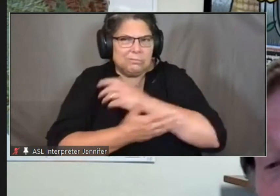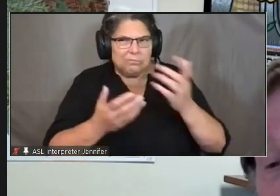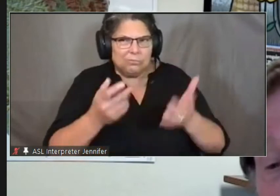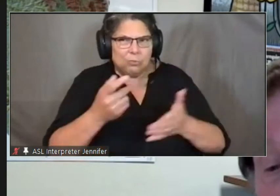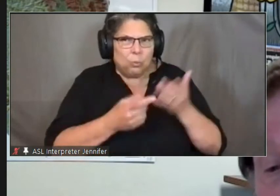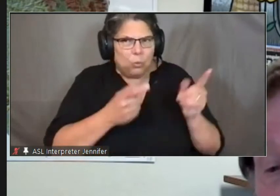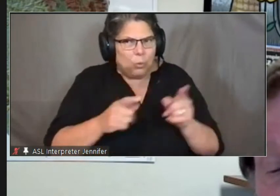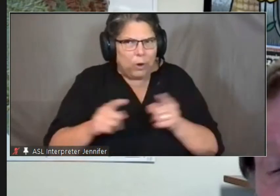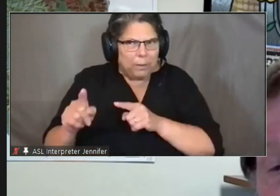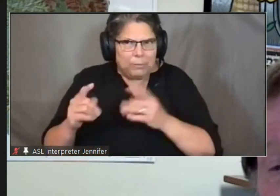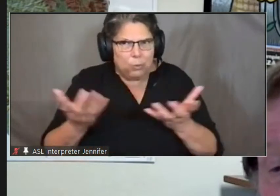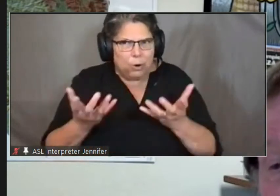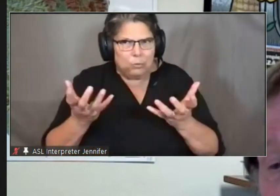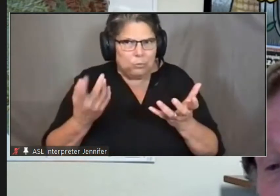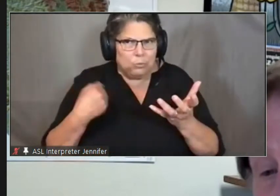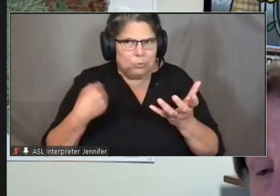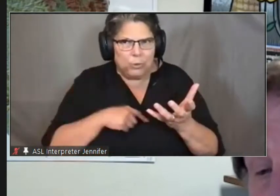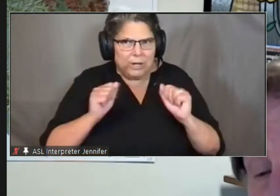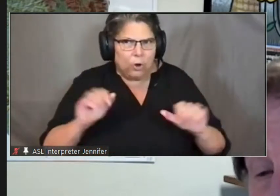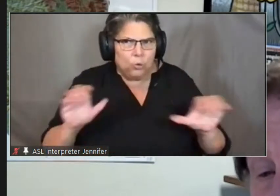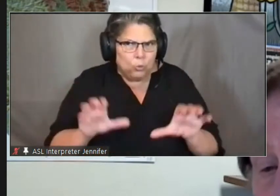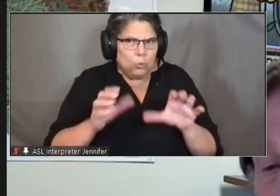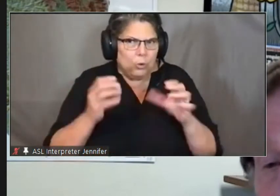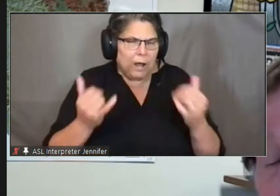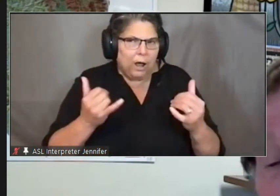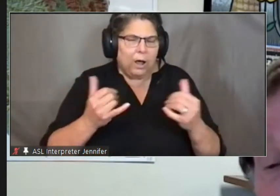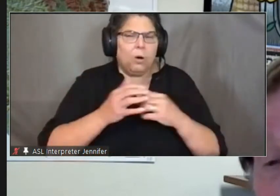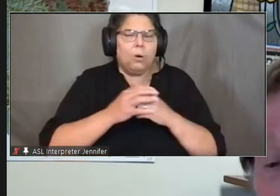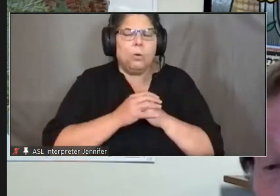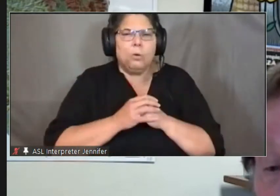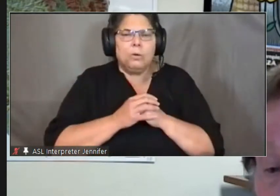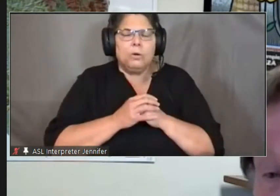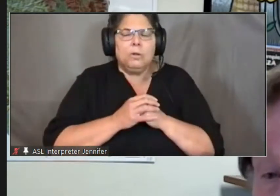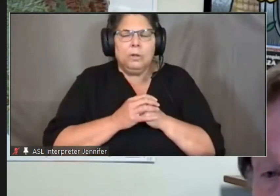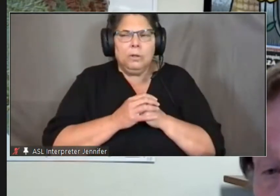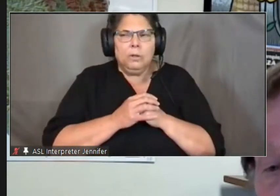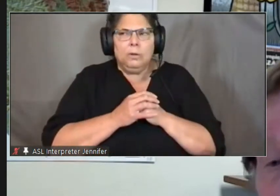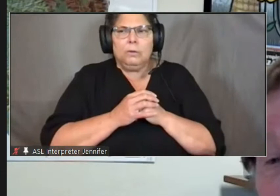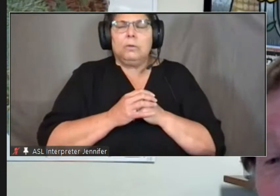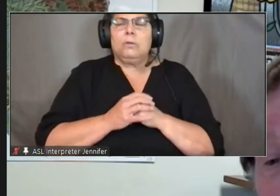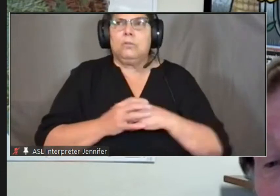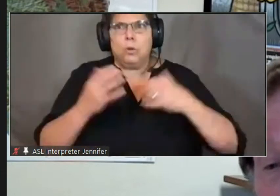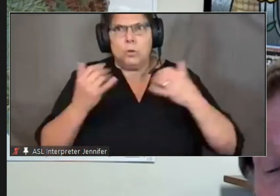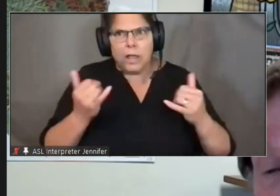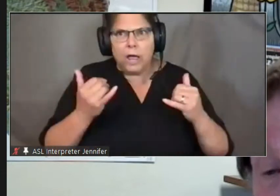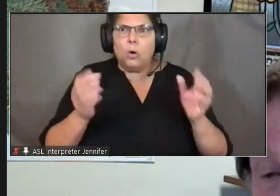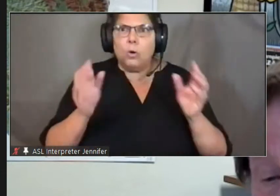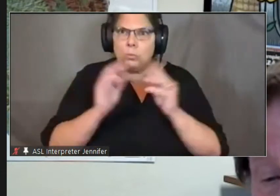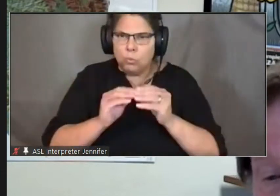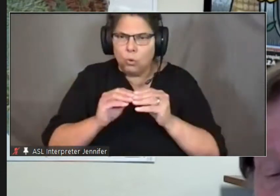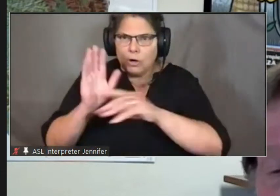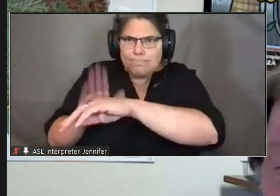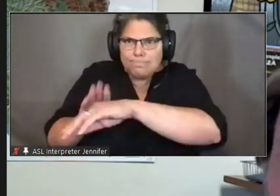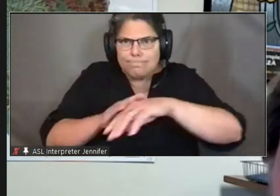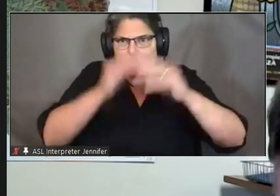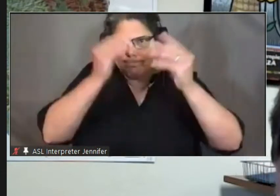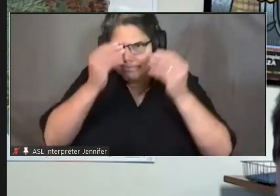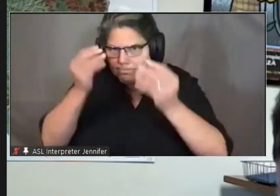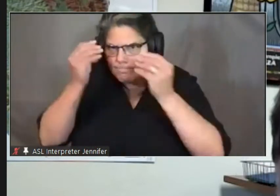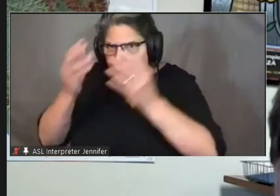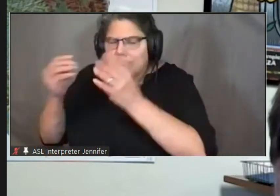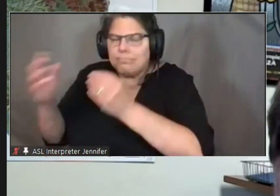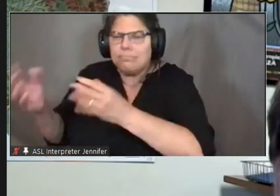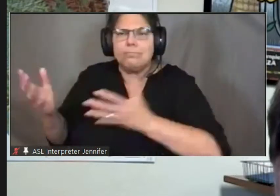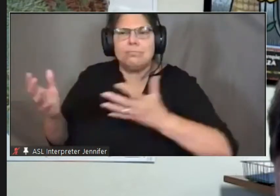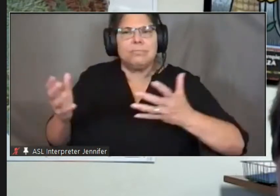activities. And so we've been doing an enormous amount more messaging, making our vaccines available,